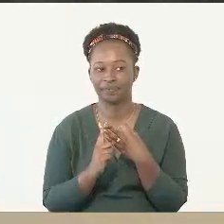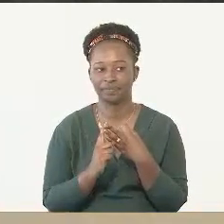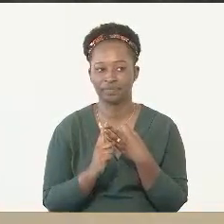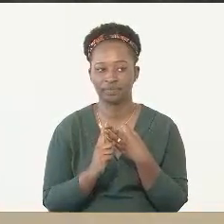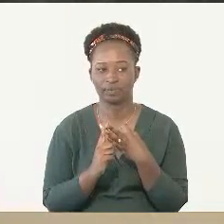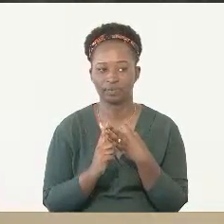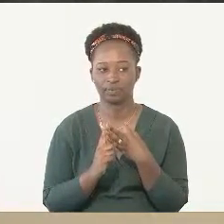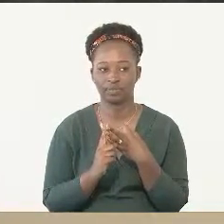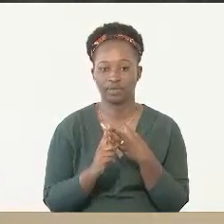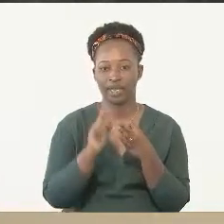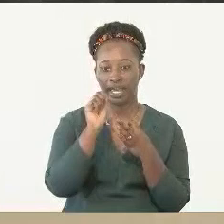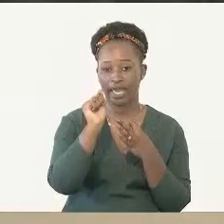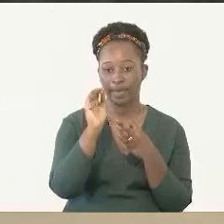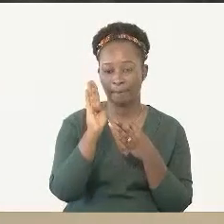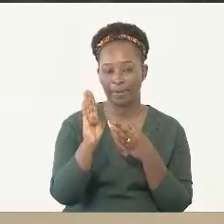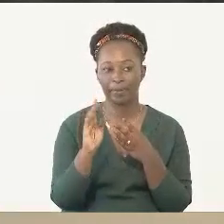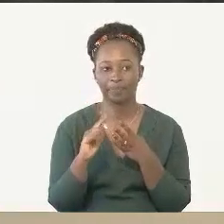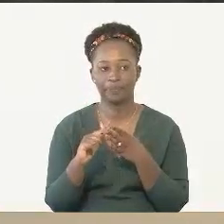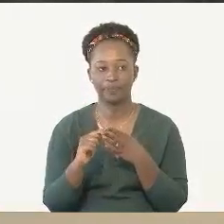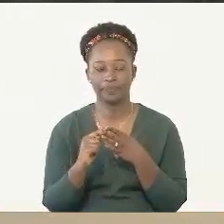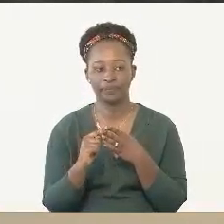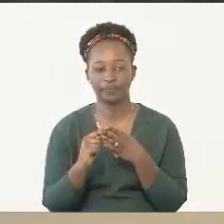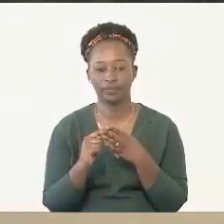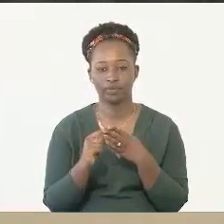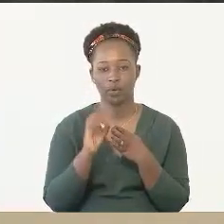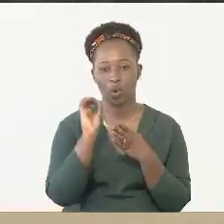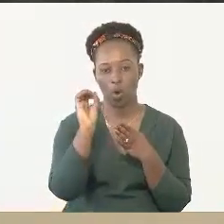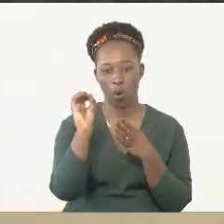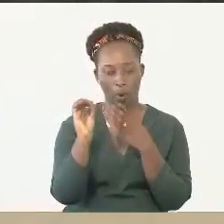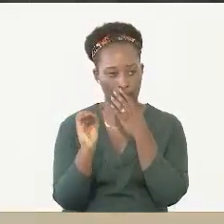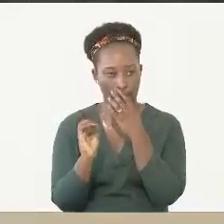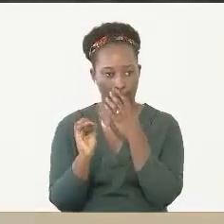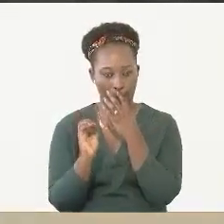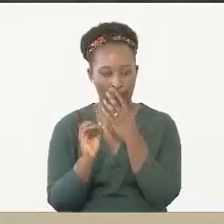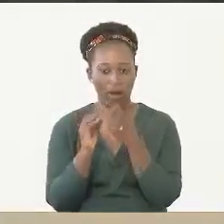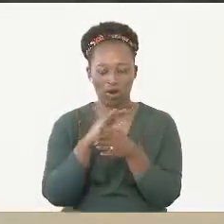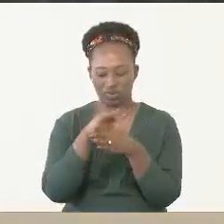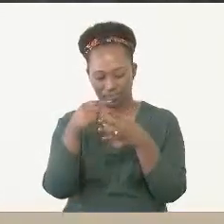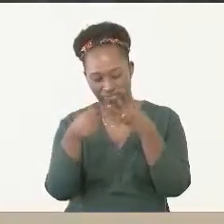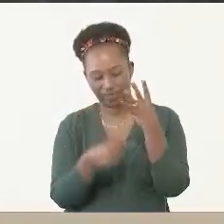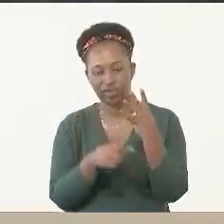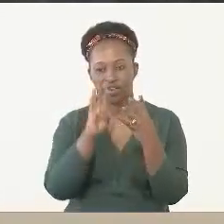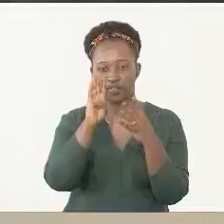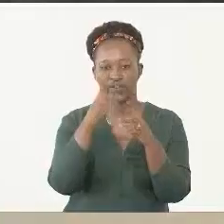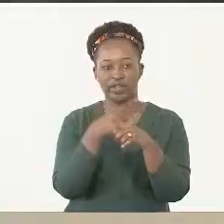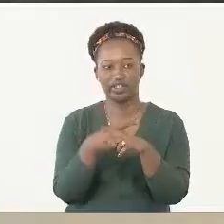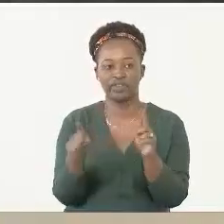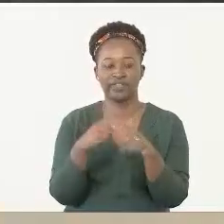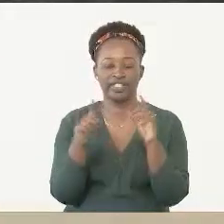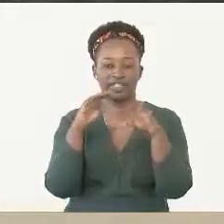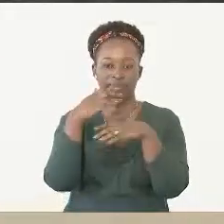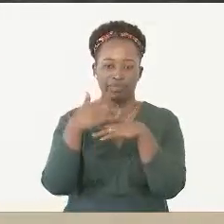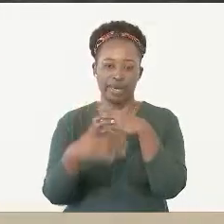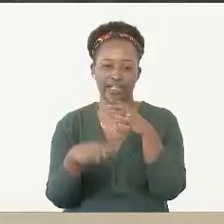have blood group AB. We have blood group O. Those are 4 different